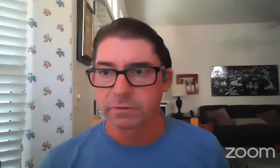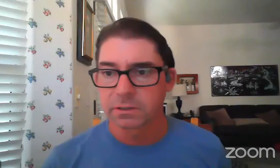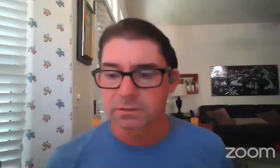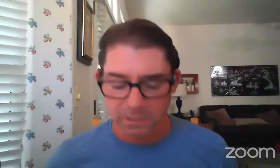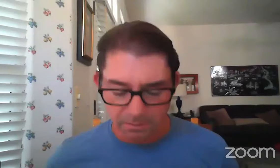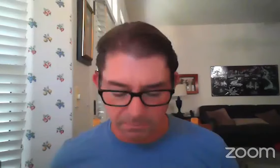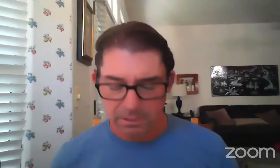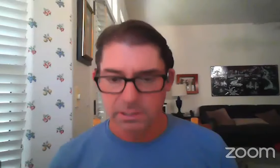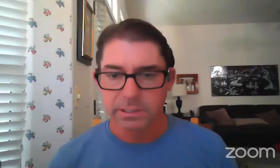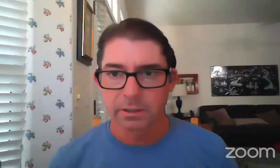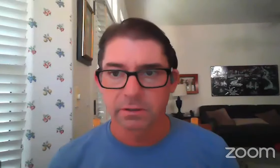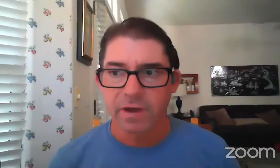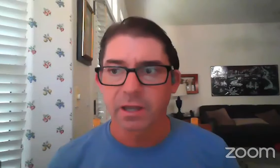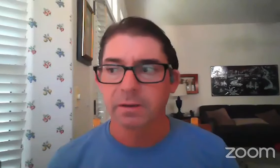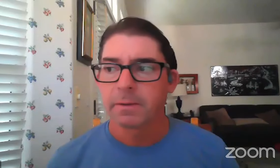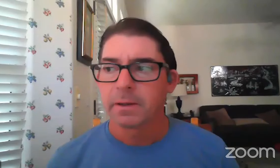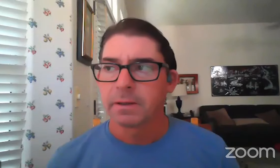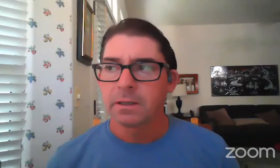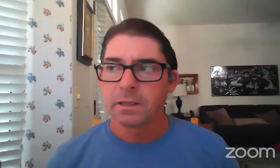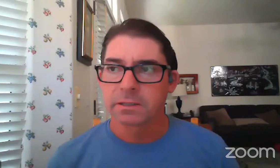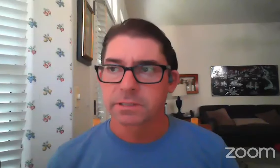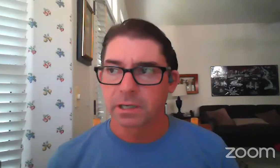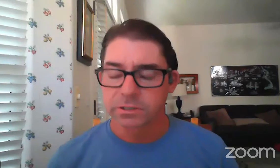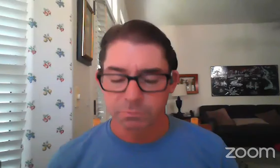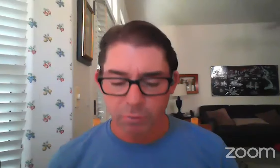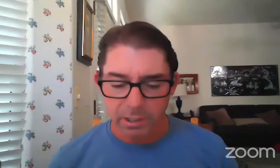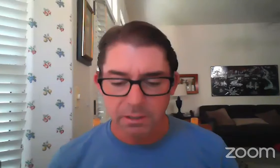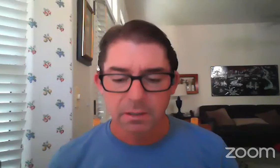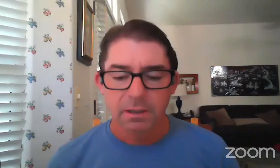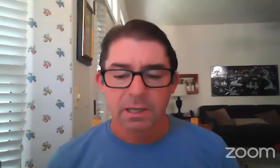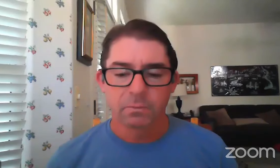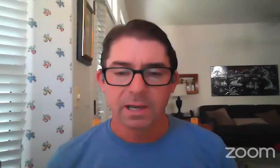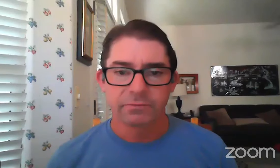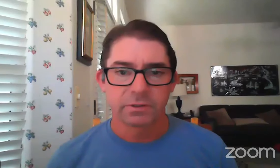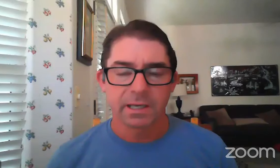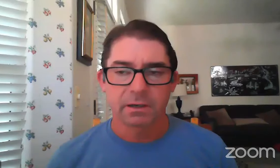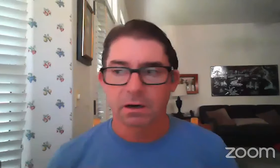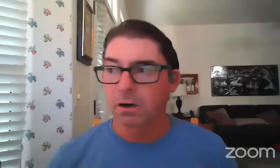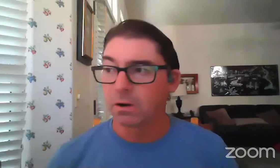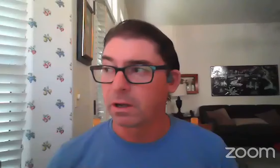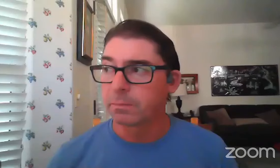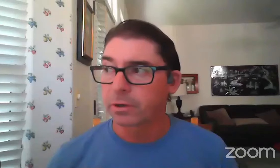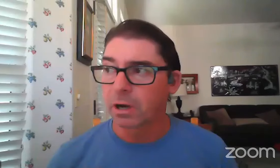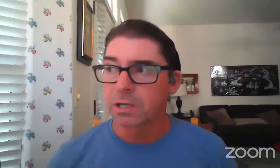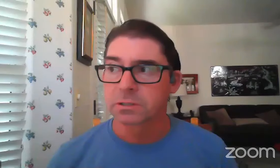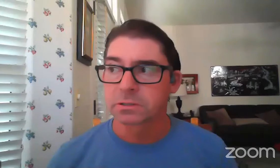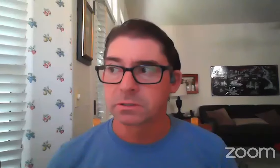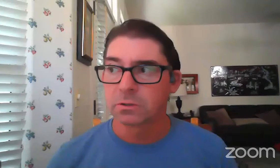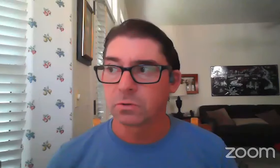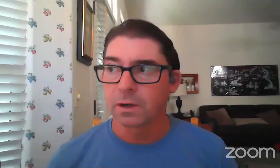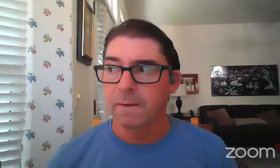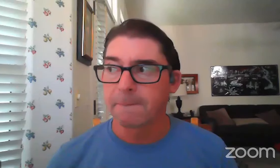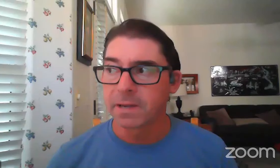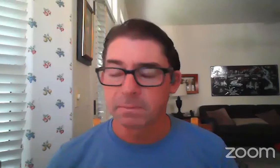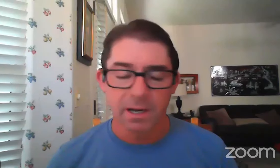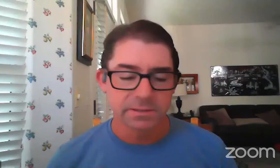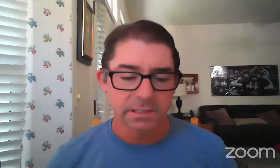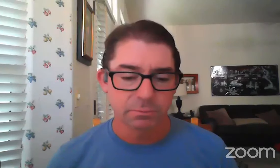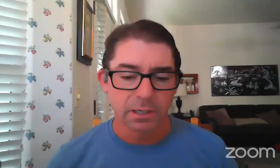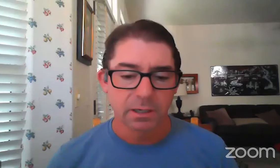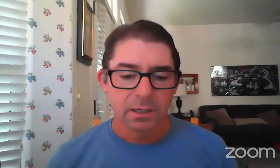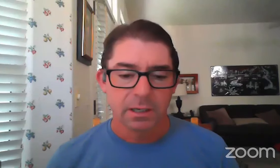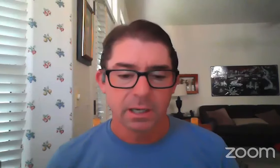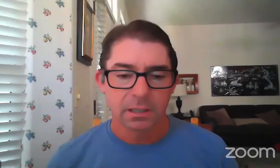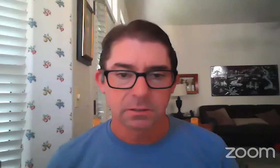because COVID is here in the Valley. It's spreading, and we have to take our precautions to minimize